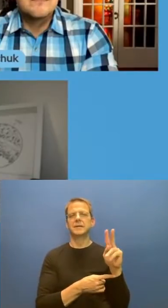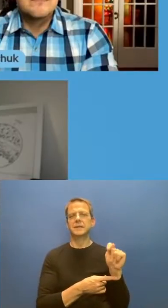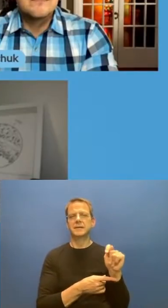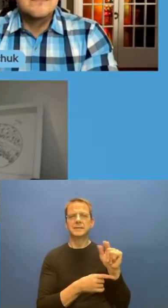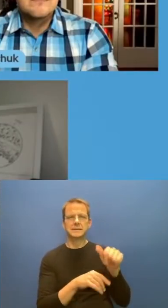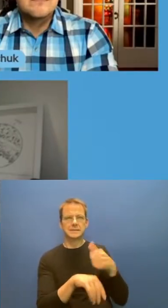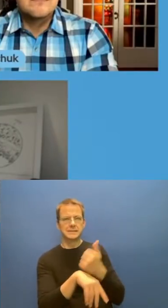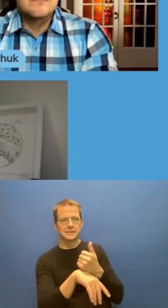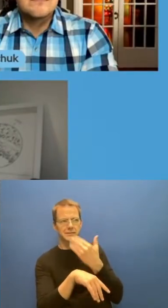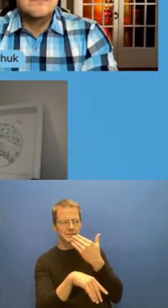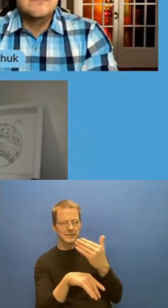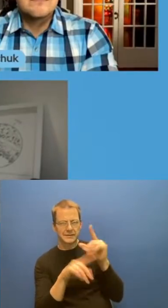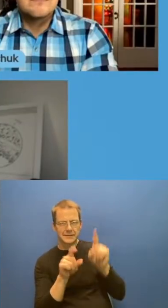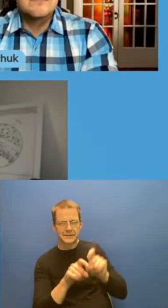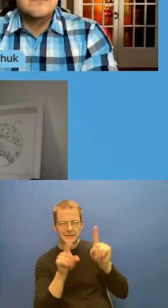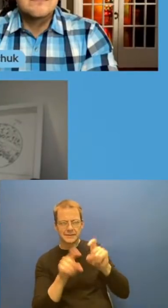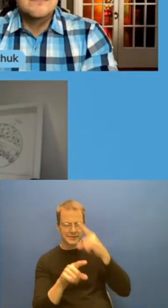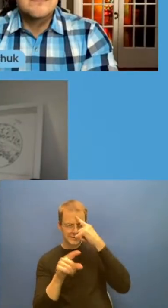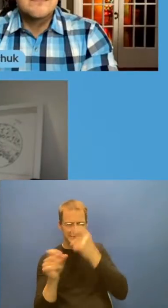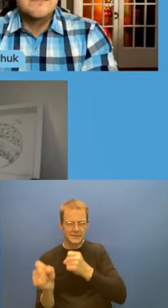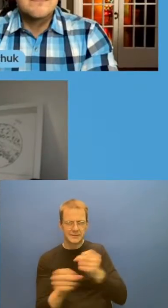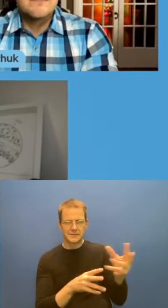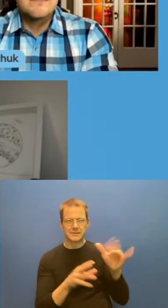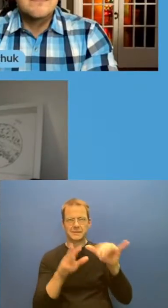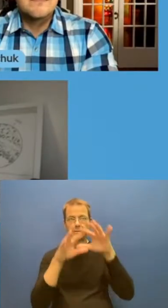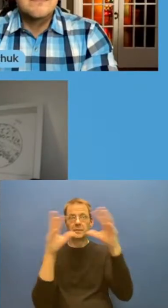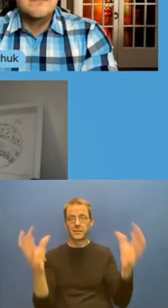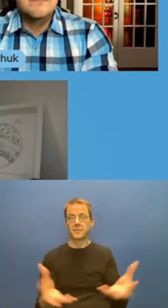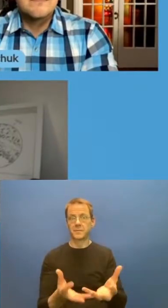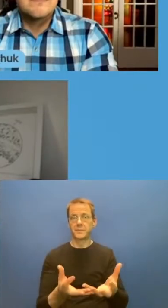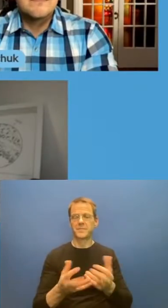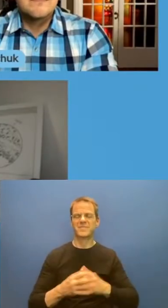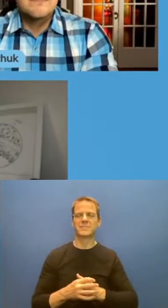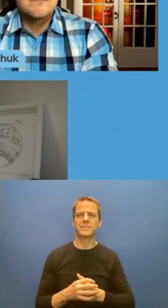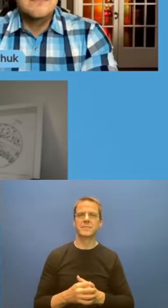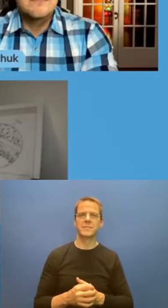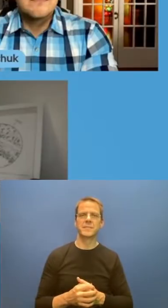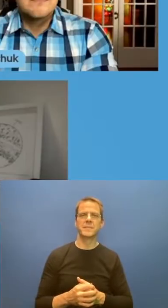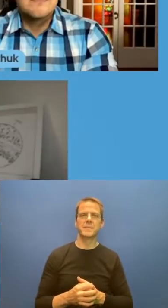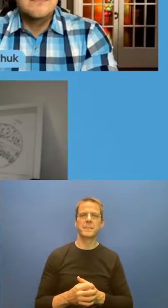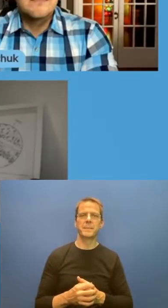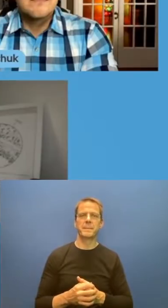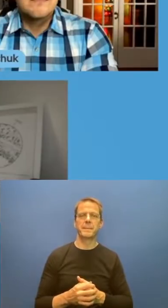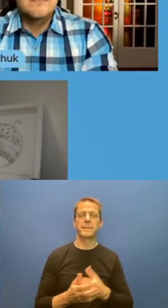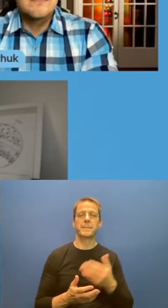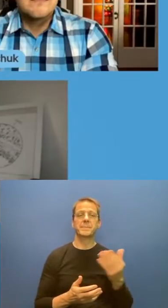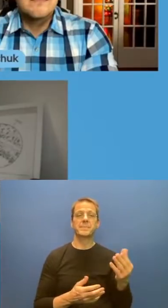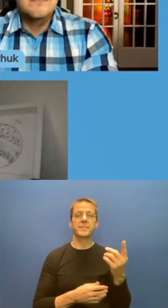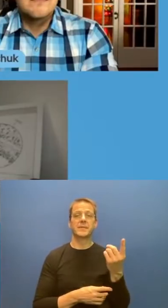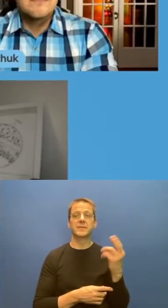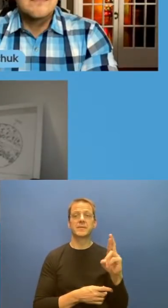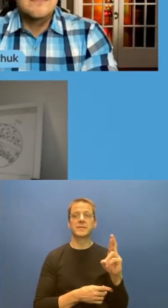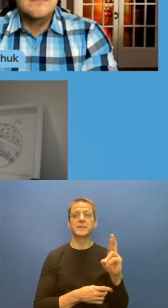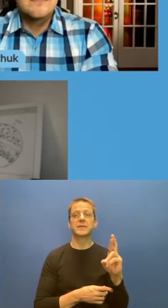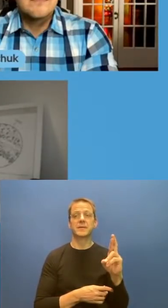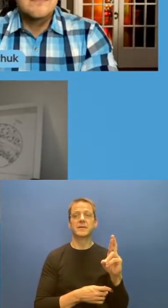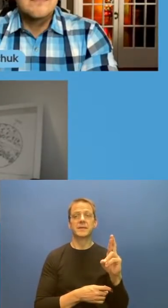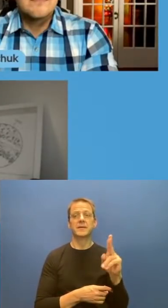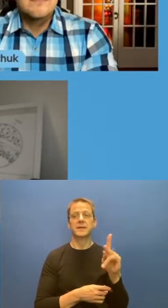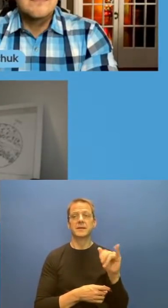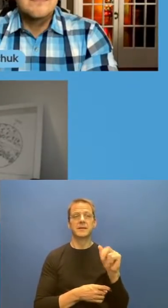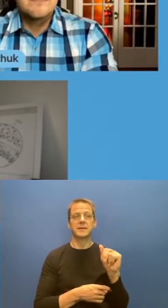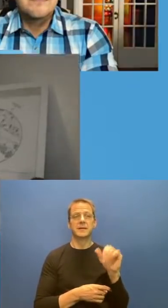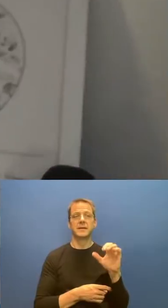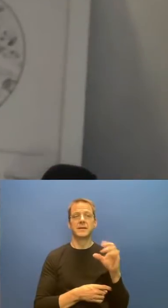Dr. Kelvin, did you have any initial thoughts that you wanted to share before we go into Dr. Gasperowicz's presentation? I think Jason